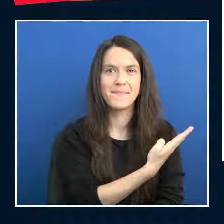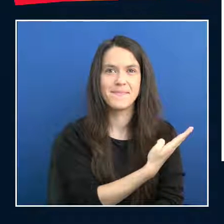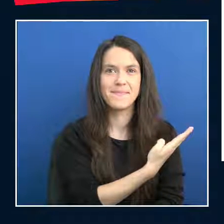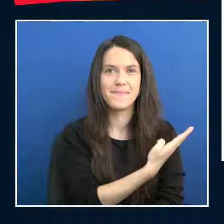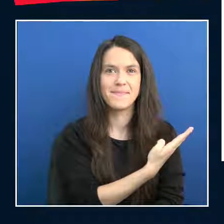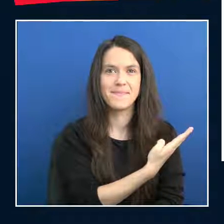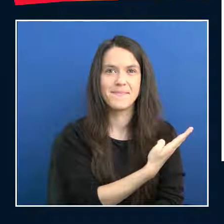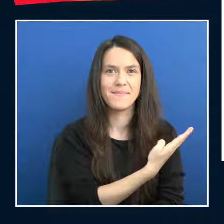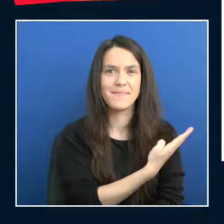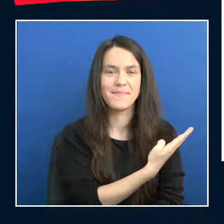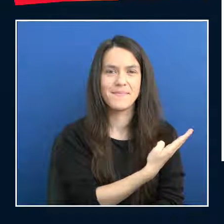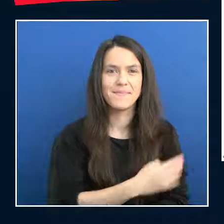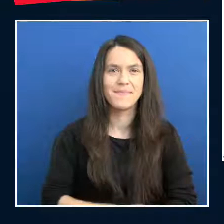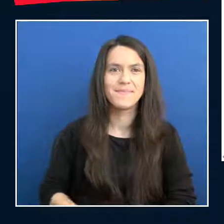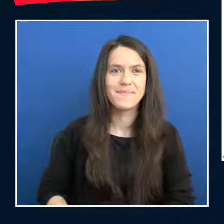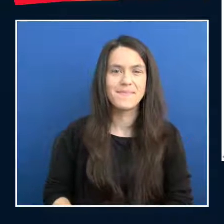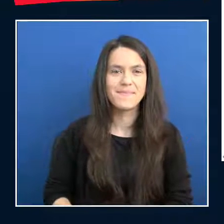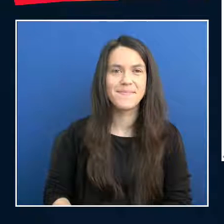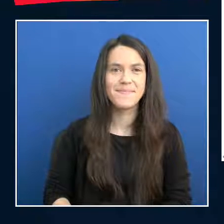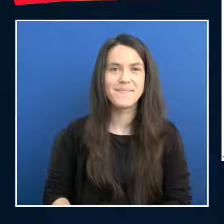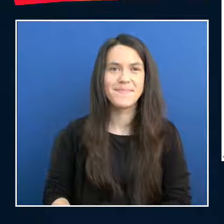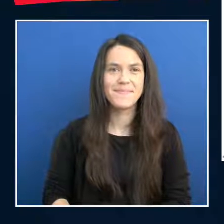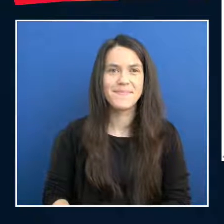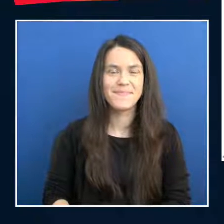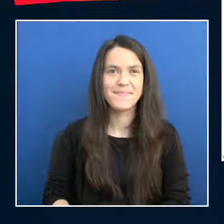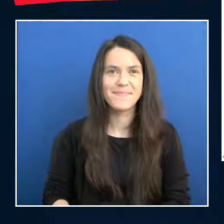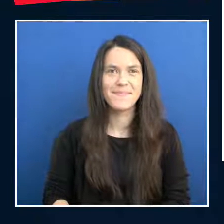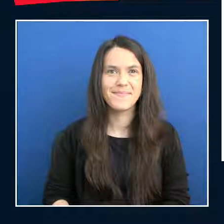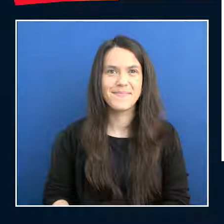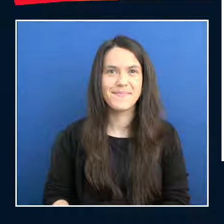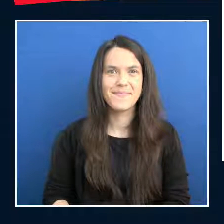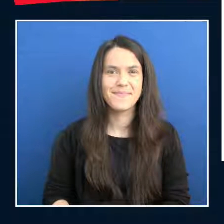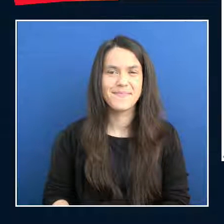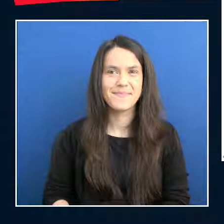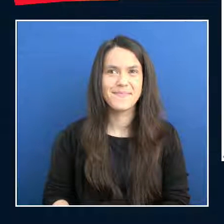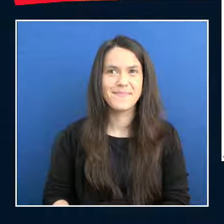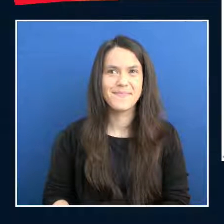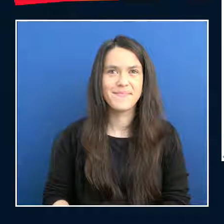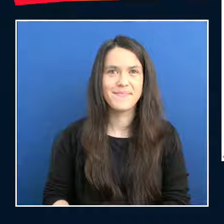data, or the user C group, and everything that is in the C groups.